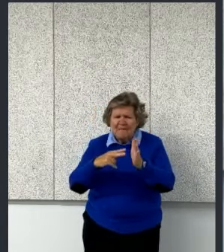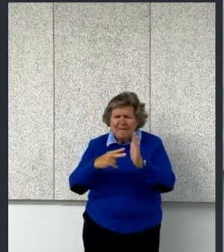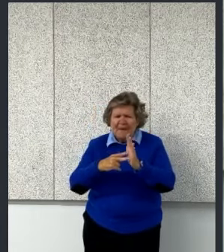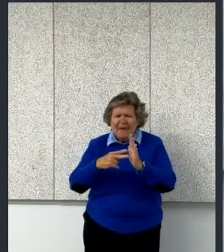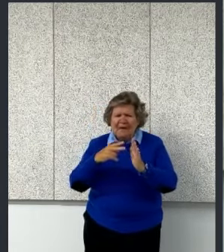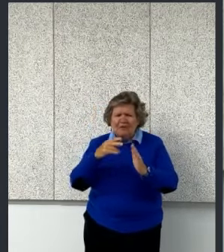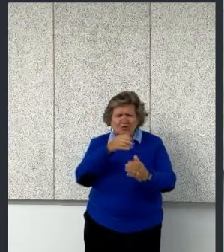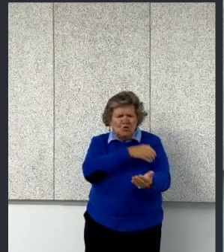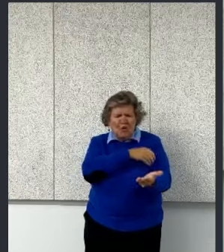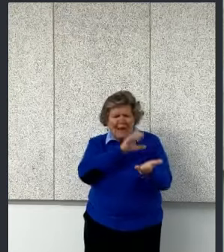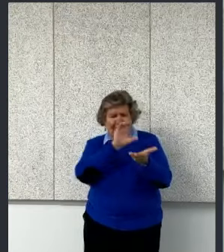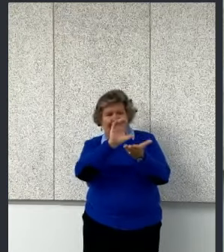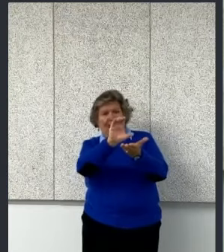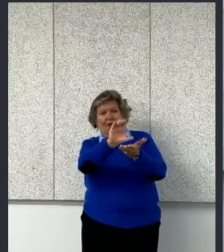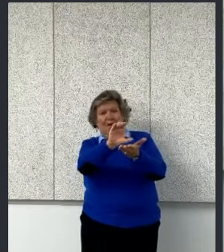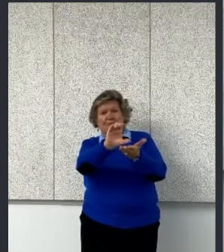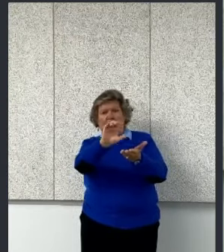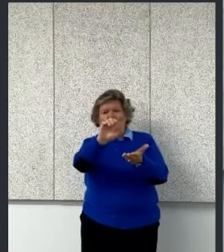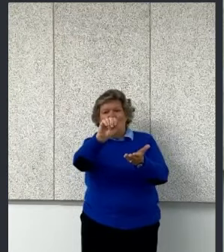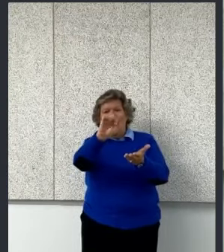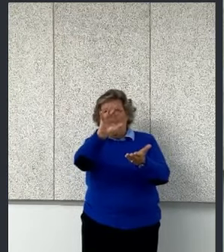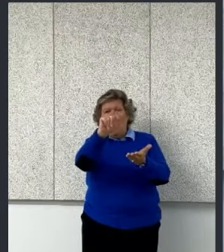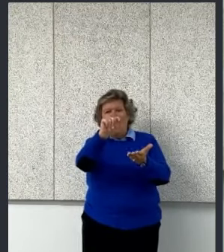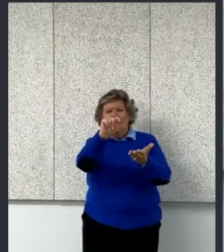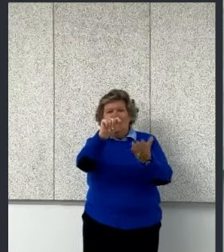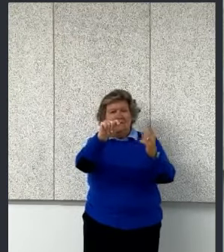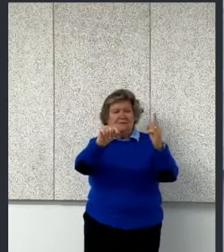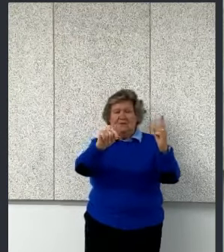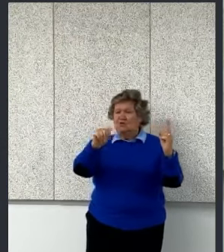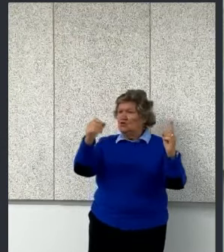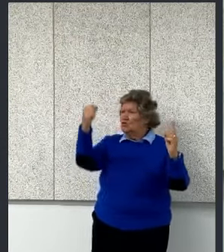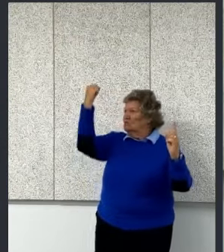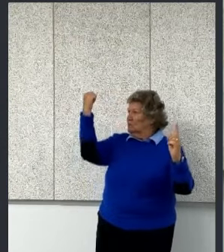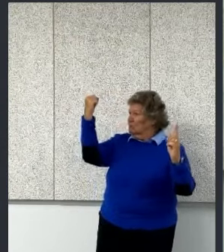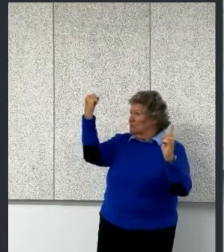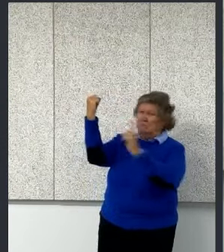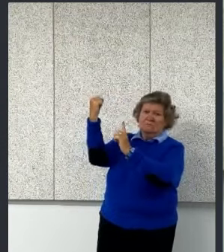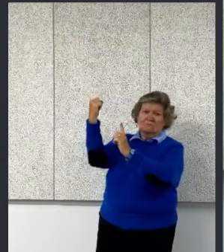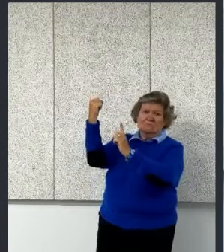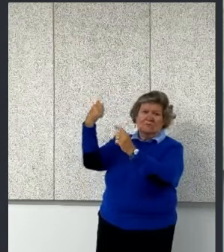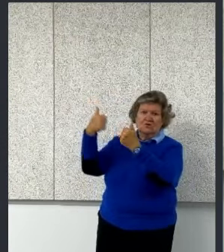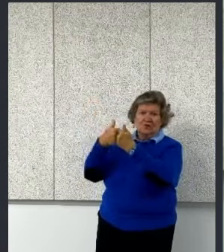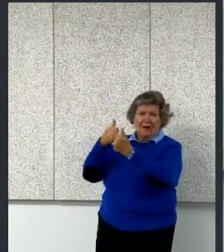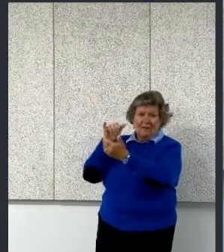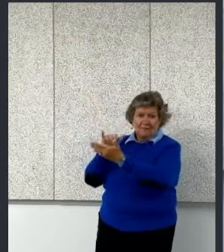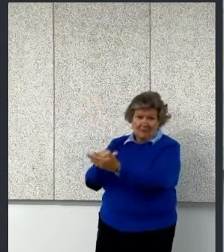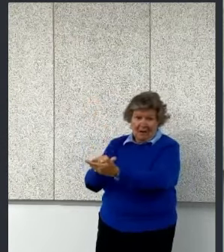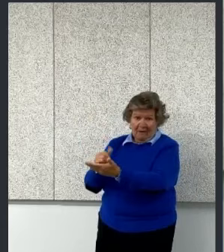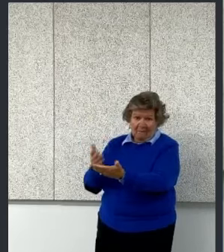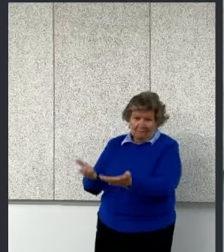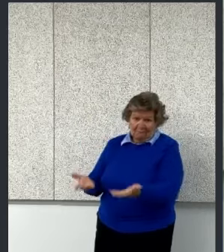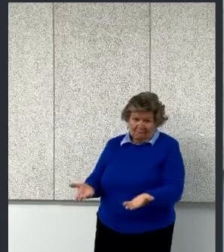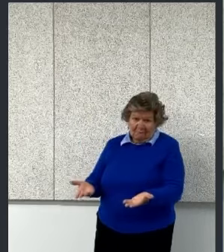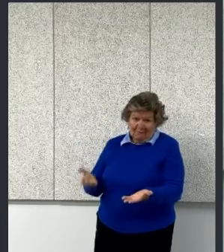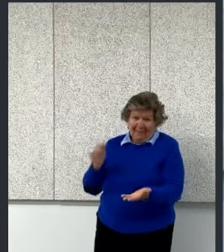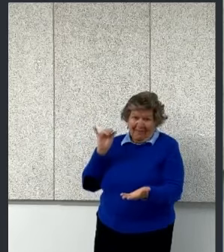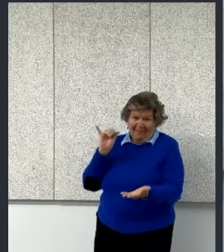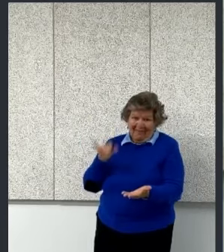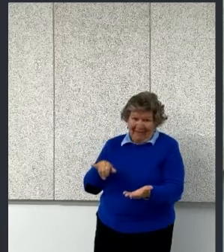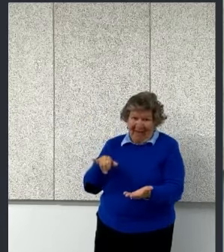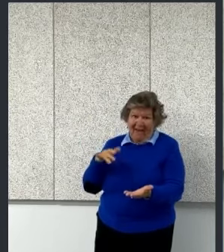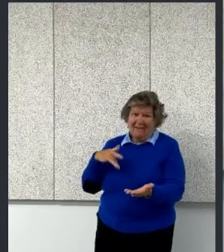enable artists to challenge that, really? That feels like a more